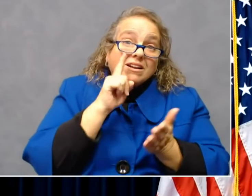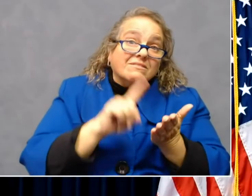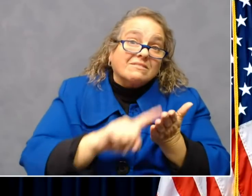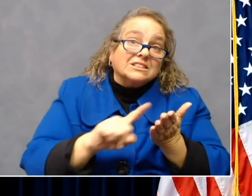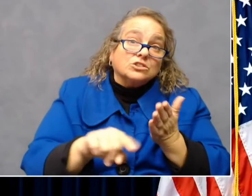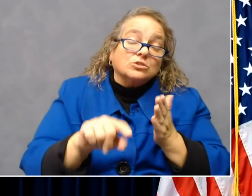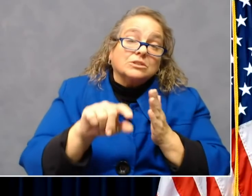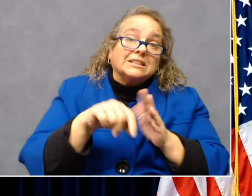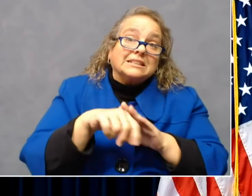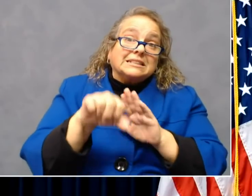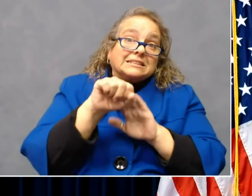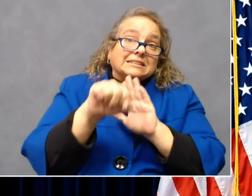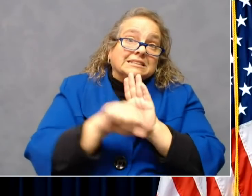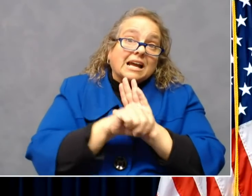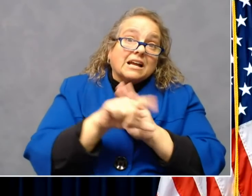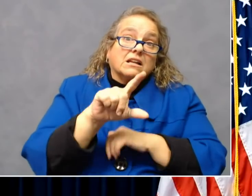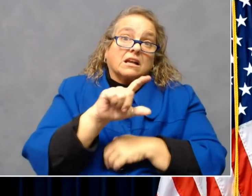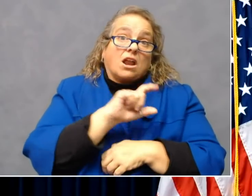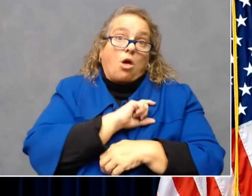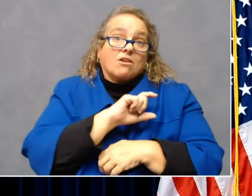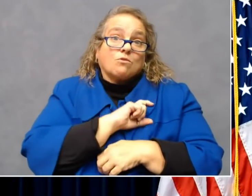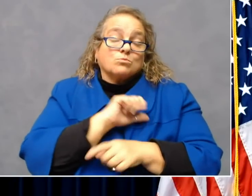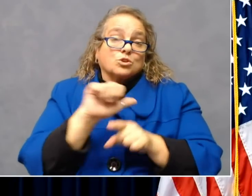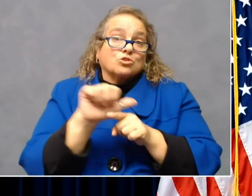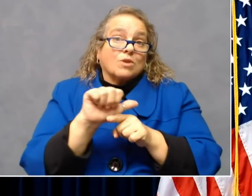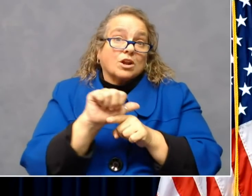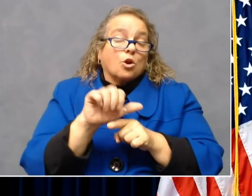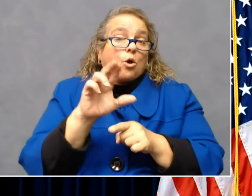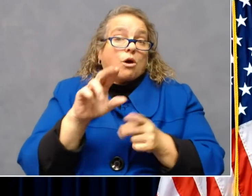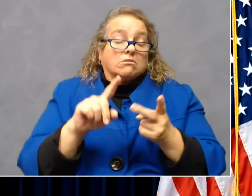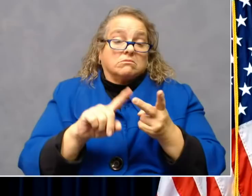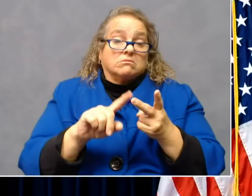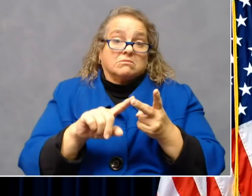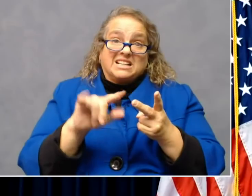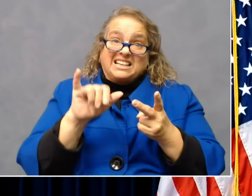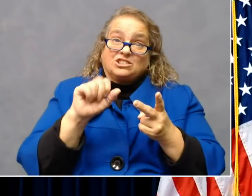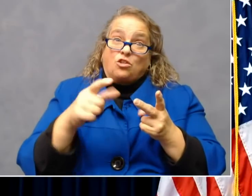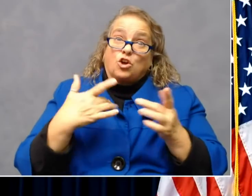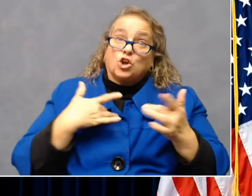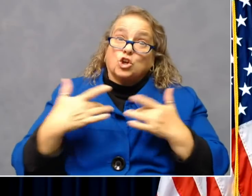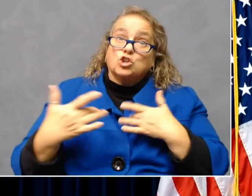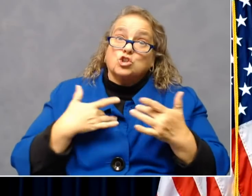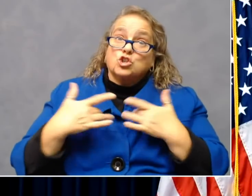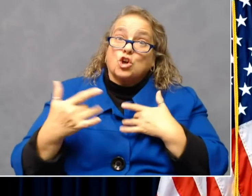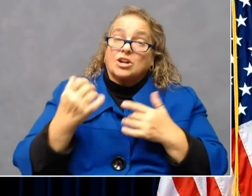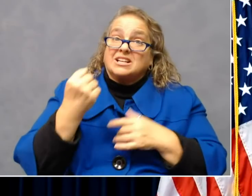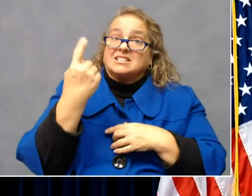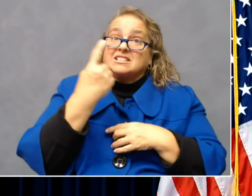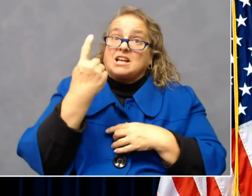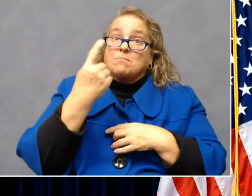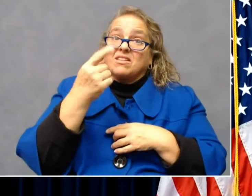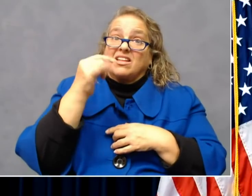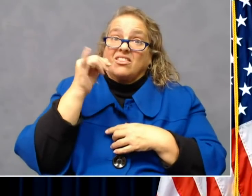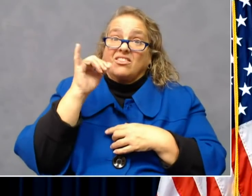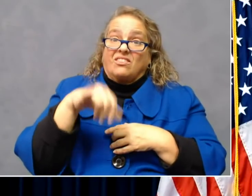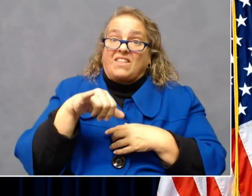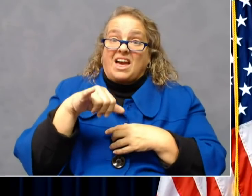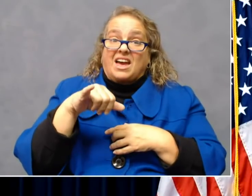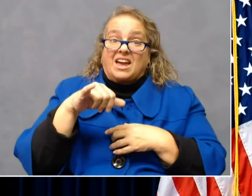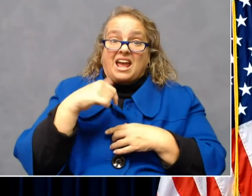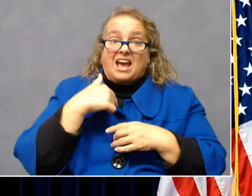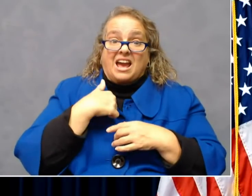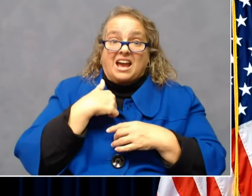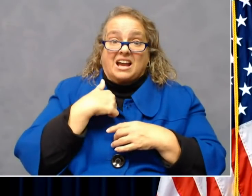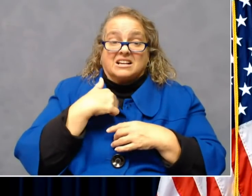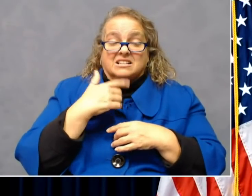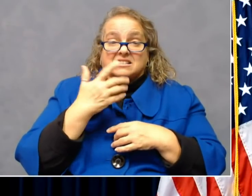training? And secondly, is there a concern that there's something nefarious that's infiltrated itself into state